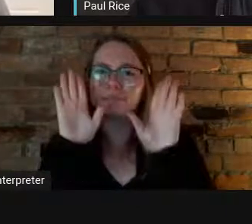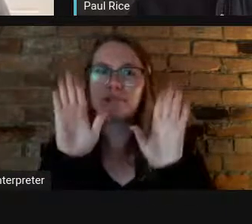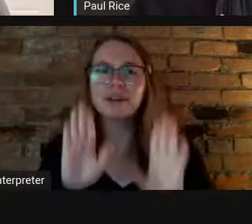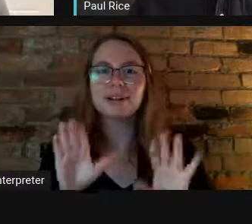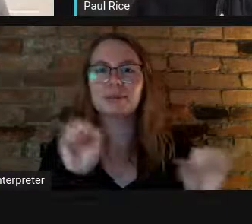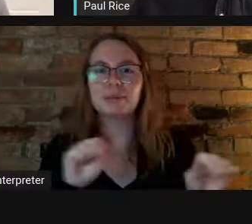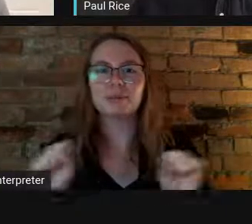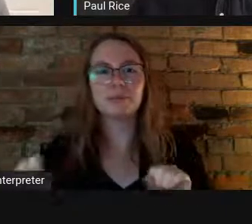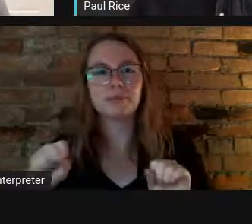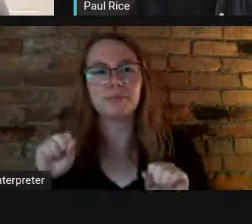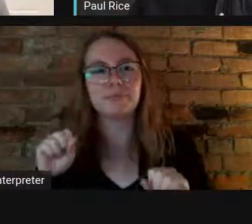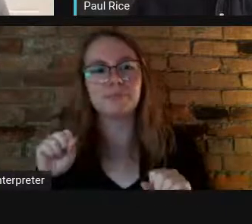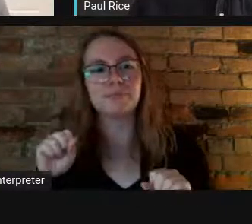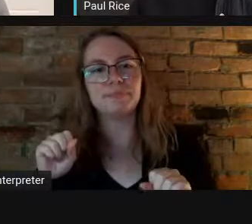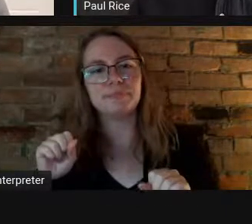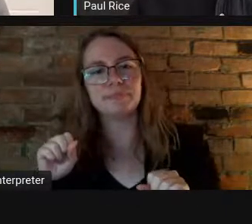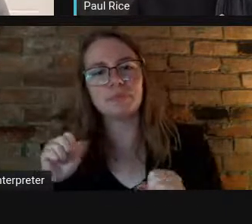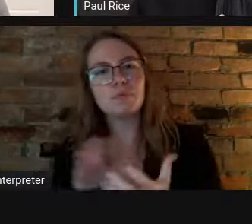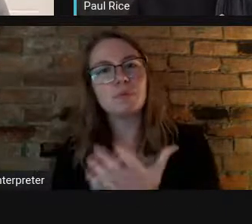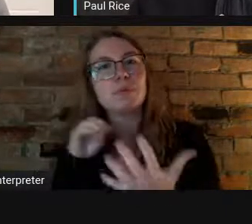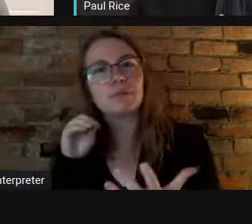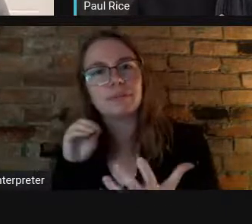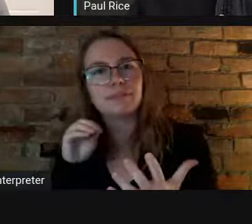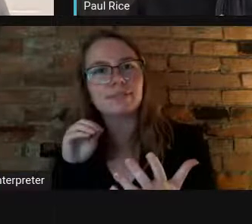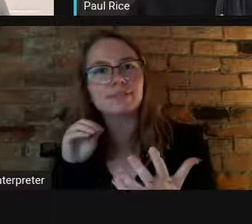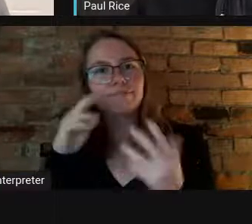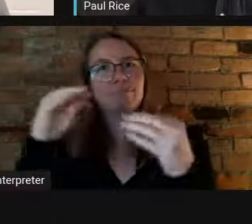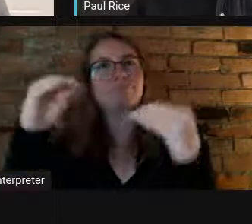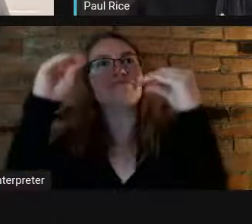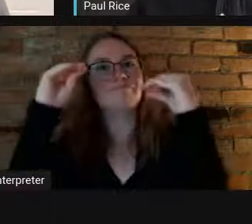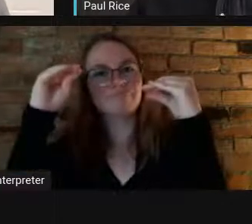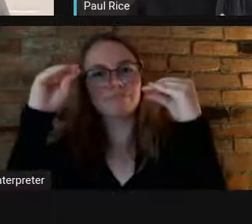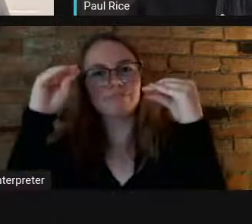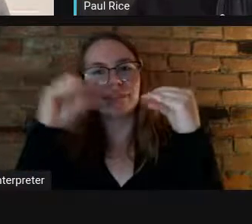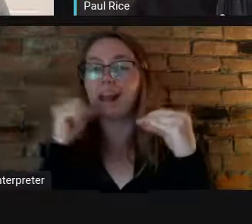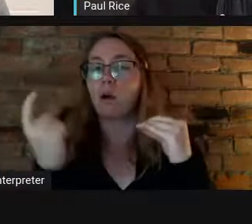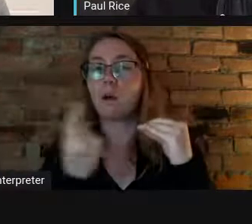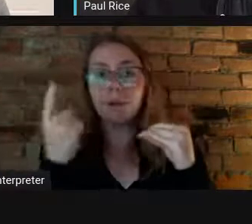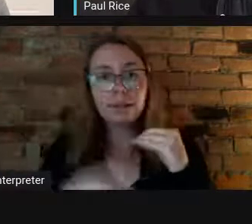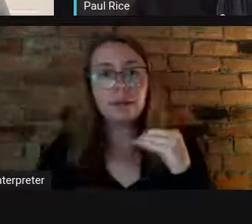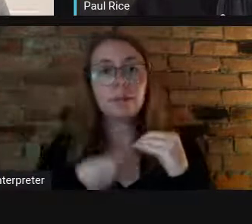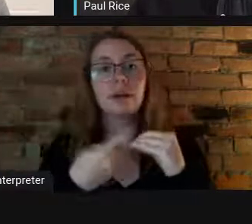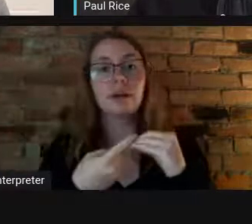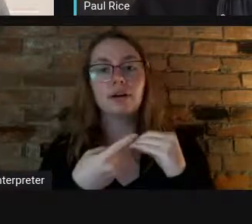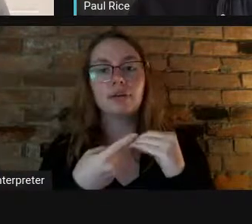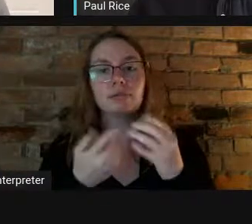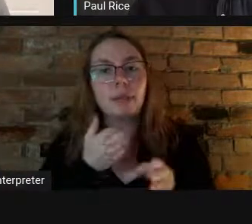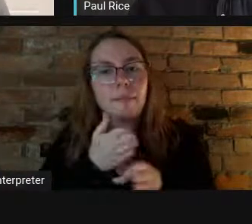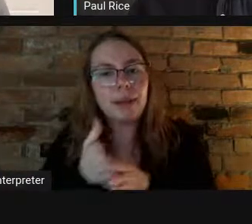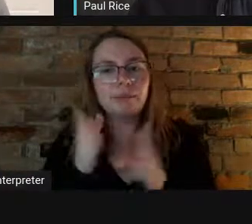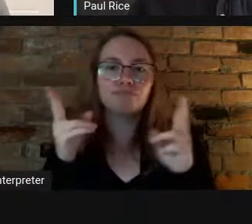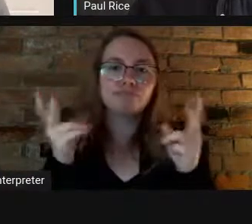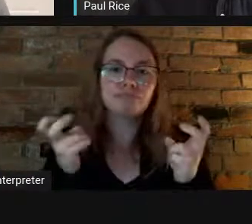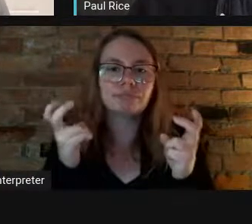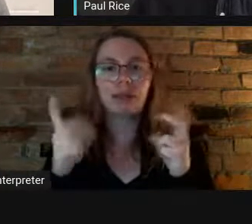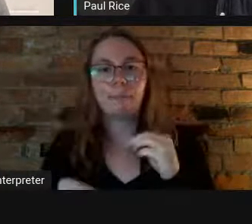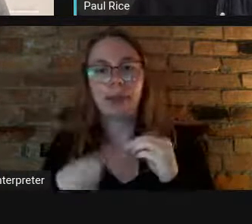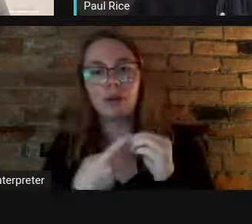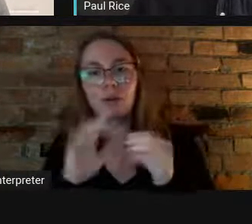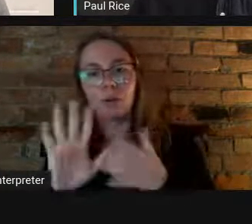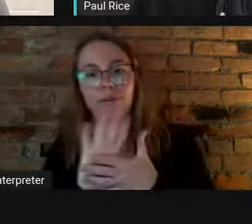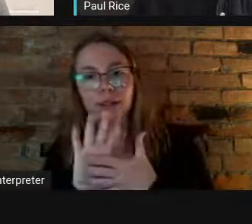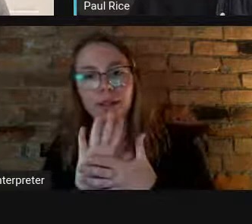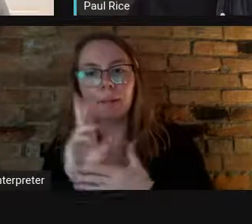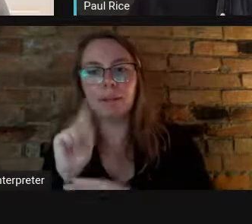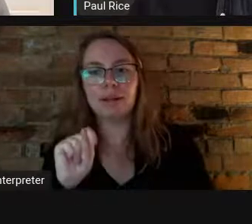be educated, not just about the main subject of your film,